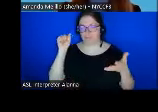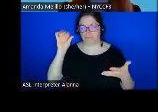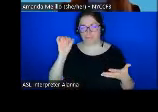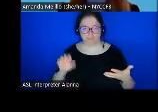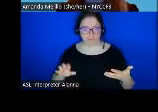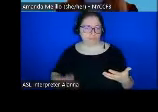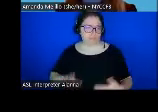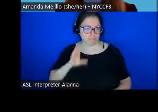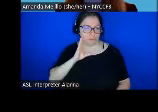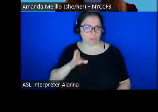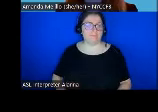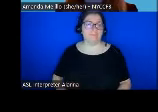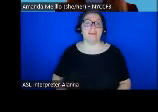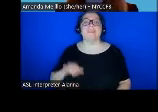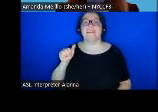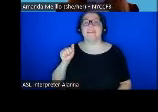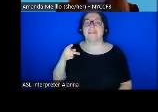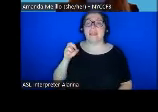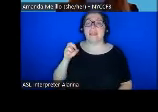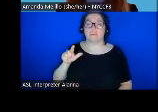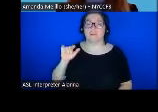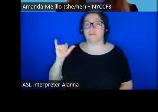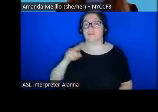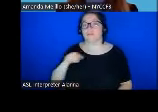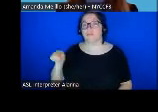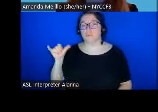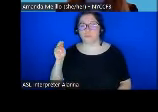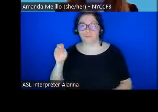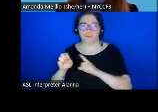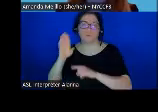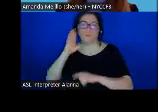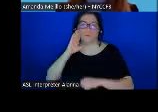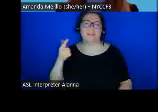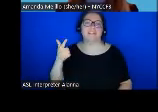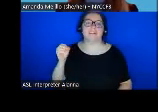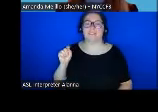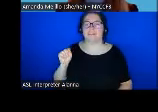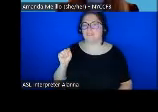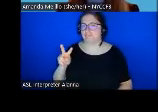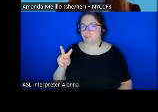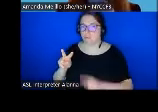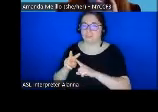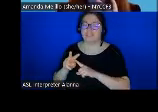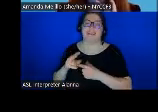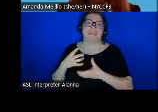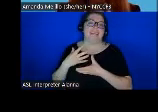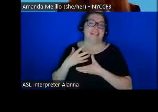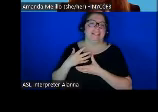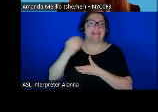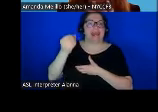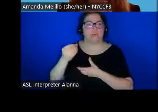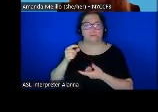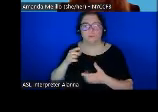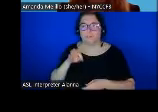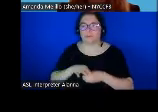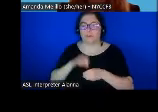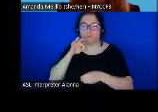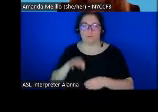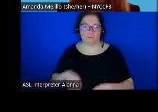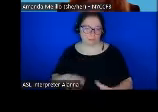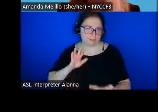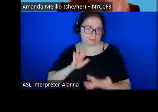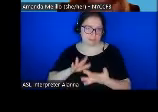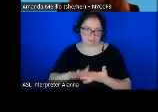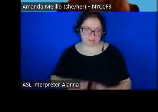april through june to focus on get out the vote contact and distribution of materials to organizations so here i just want to jump into